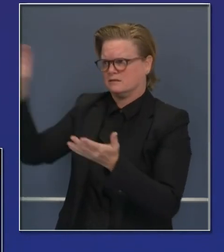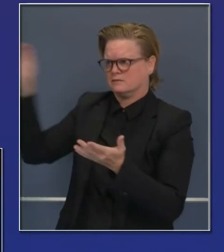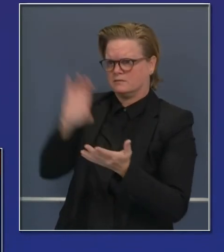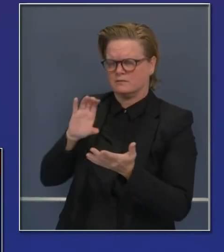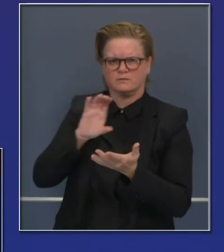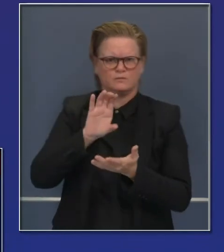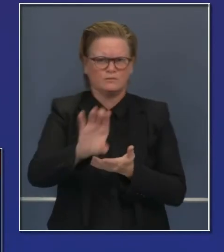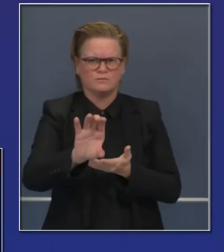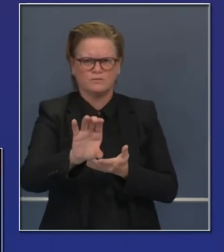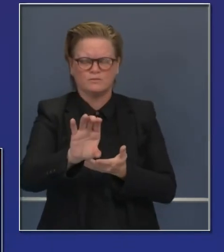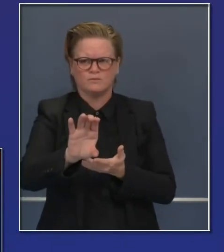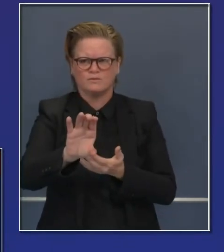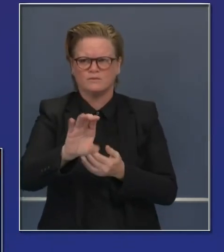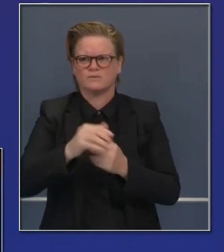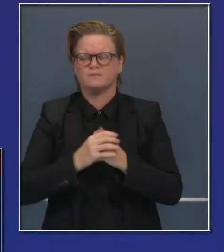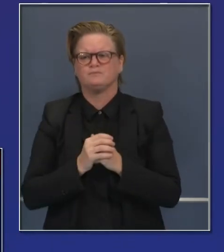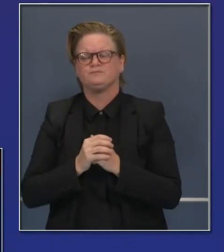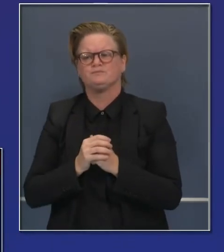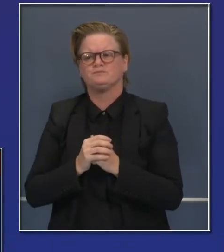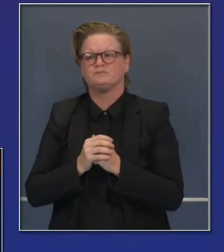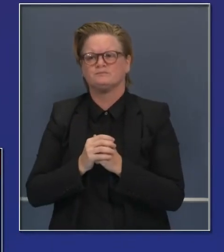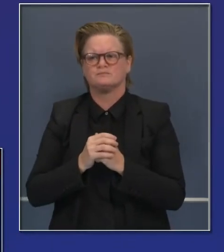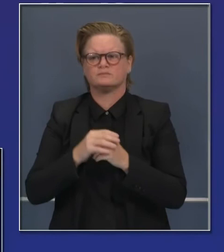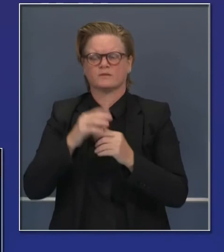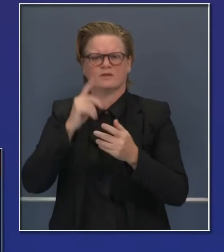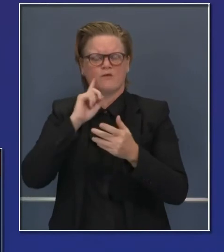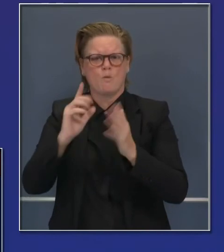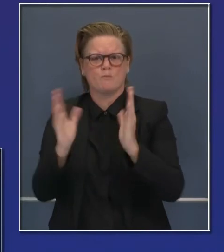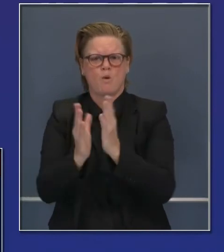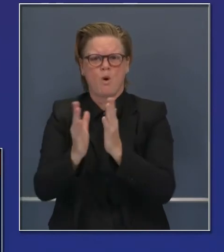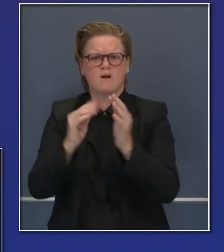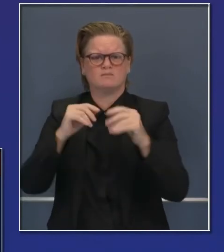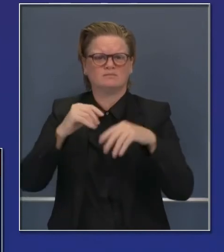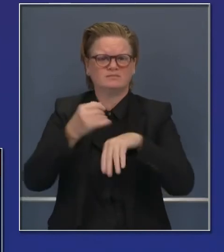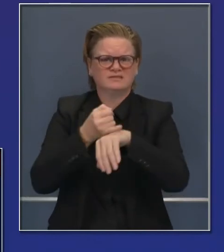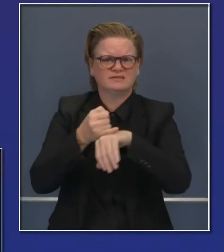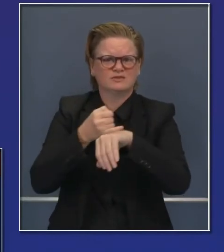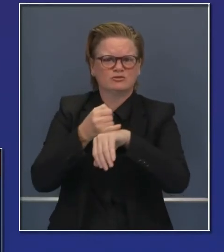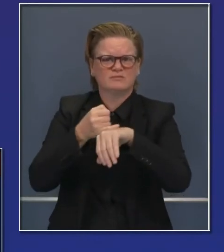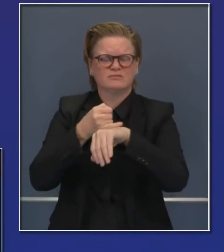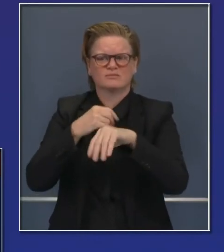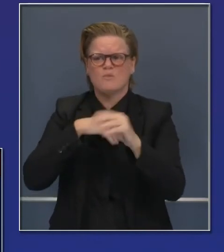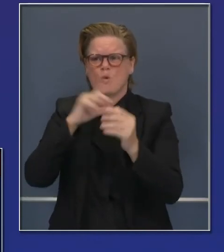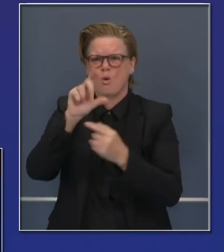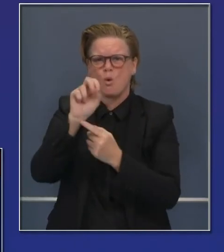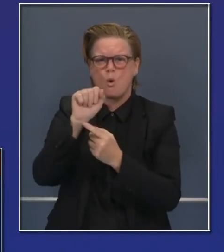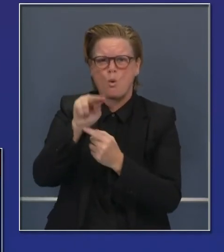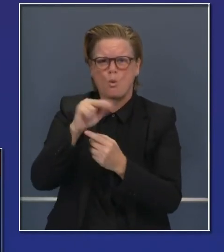through the cracks. And these are loans up to $100,000, not insignificant. Again,